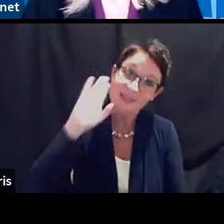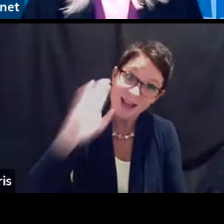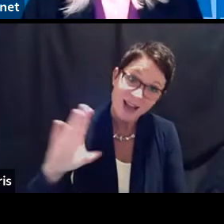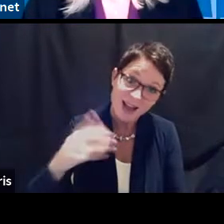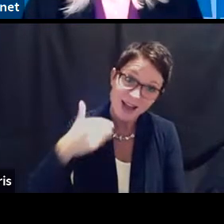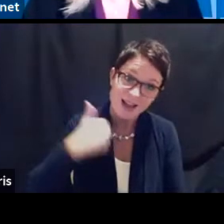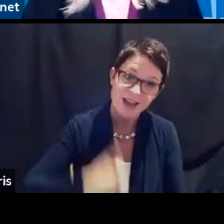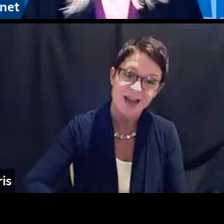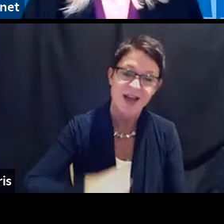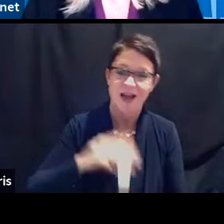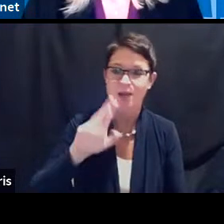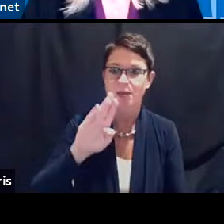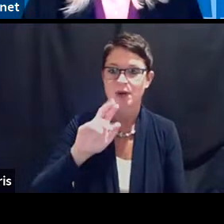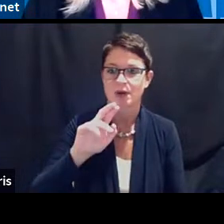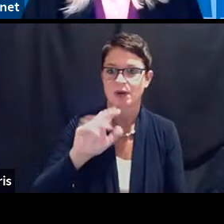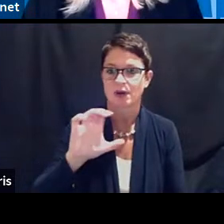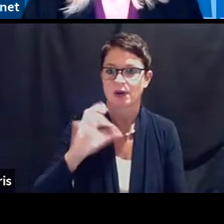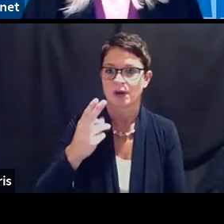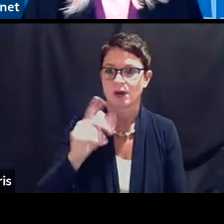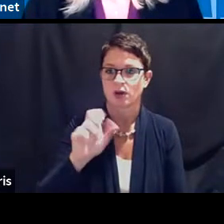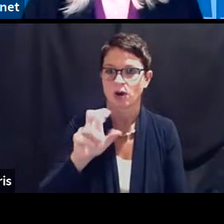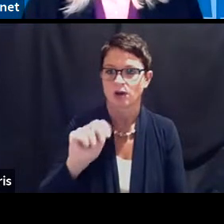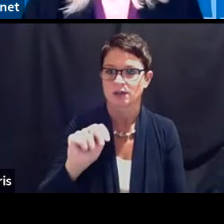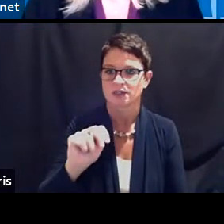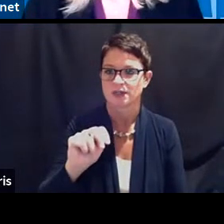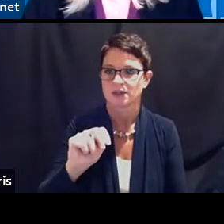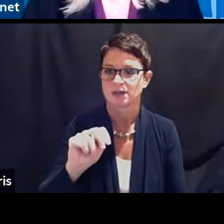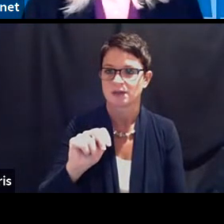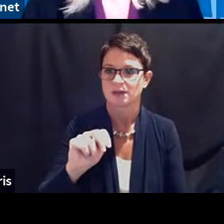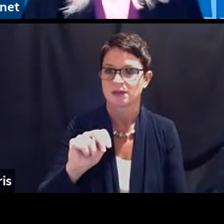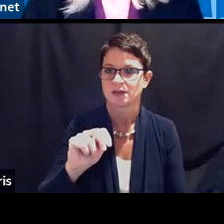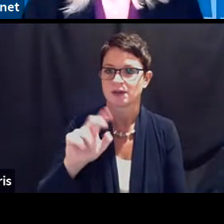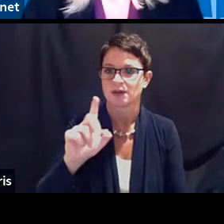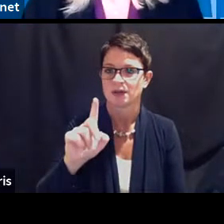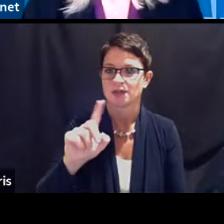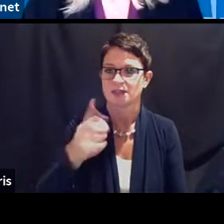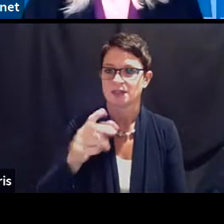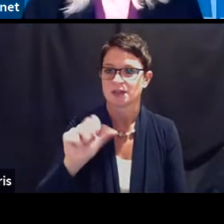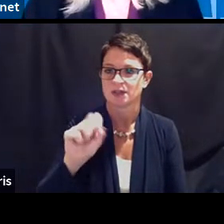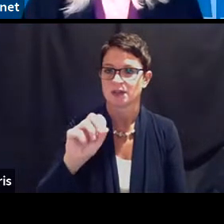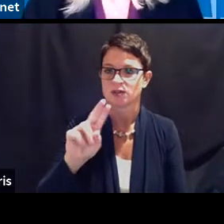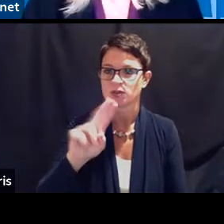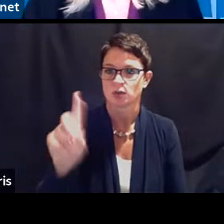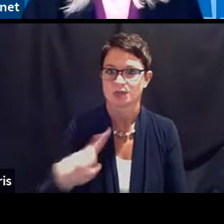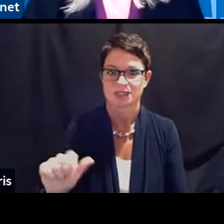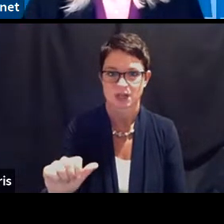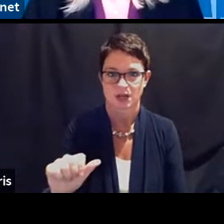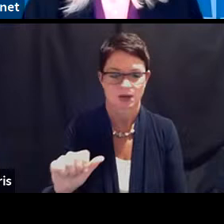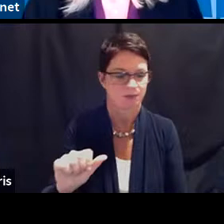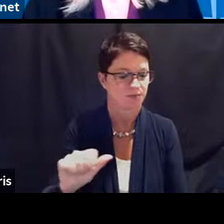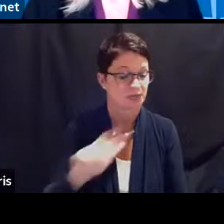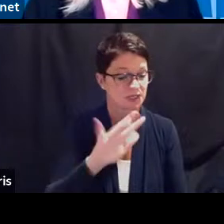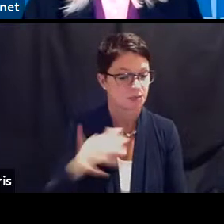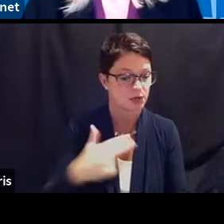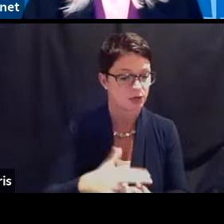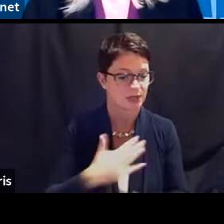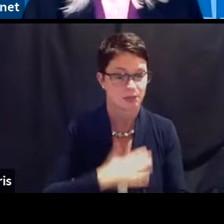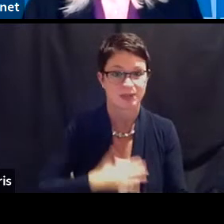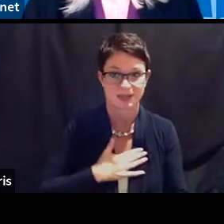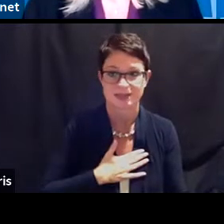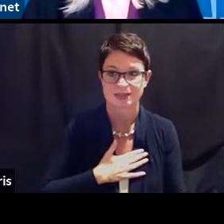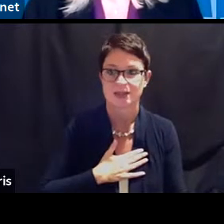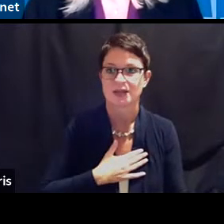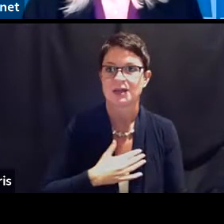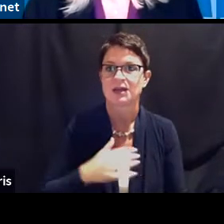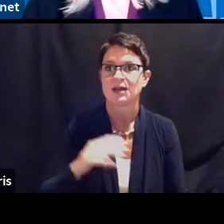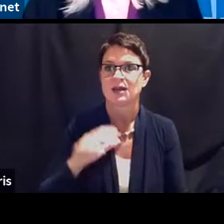hi. My name is Charlton D'Souza. Wonderful. Can you spell hear your me? name. Yes, my